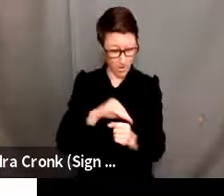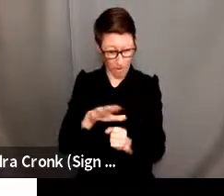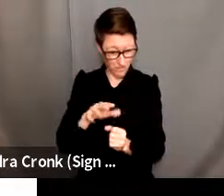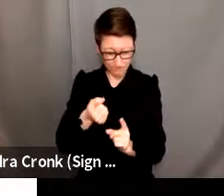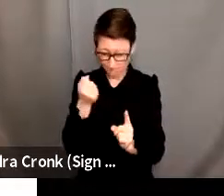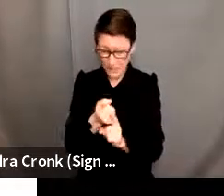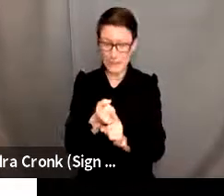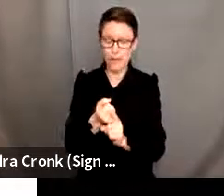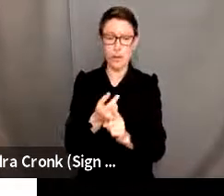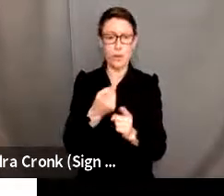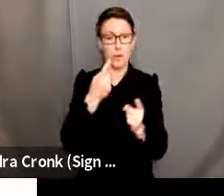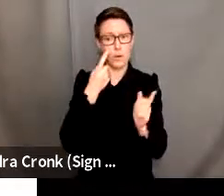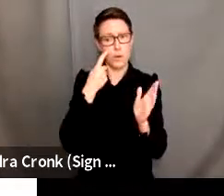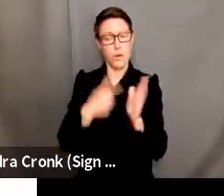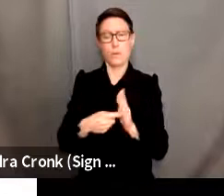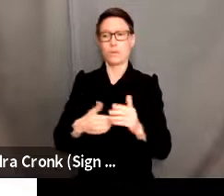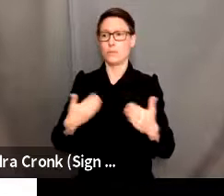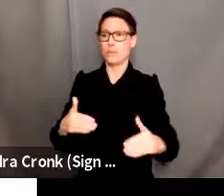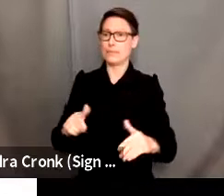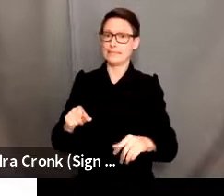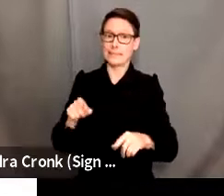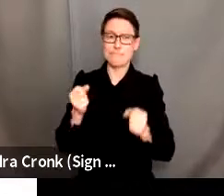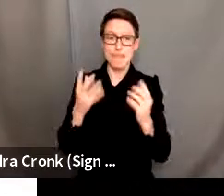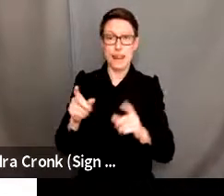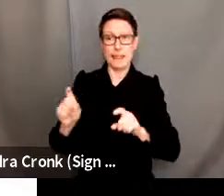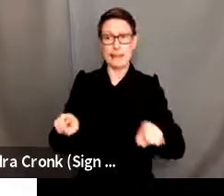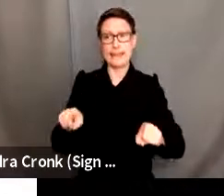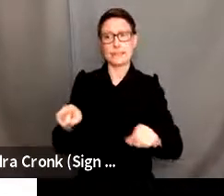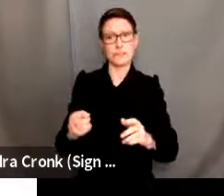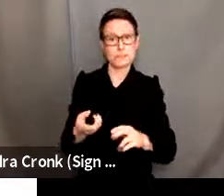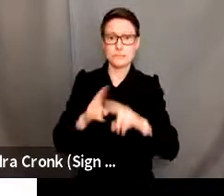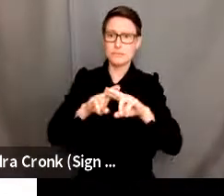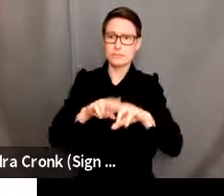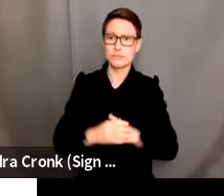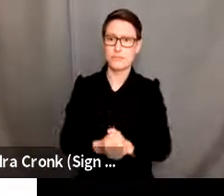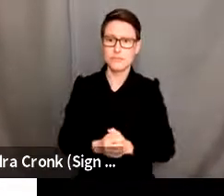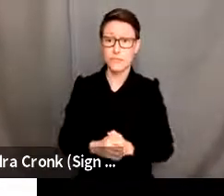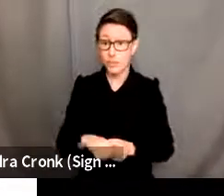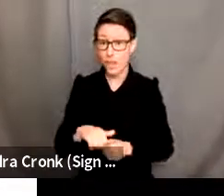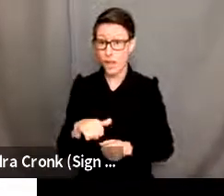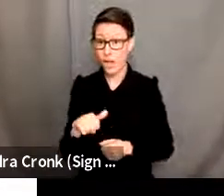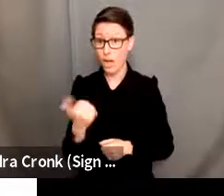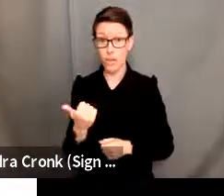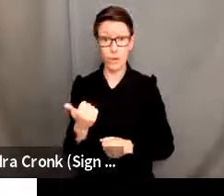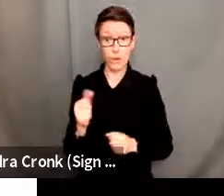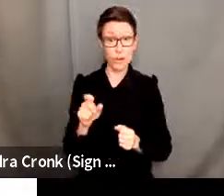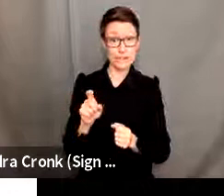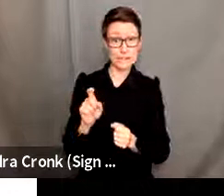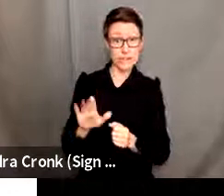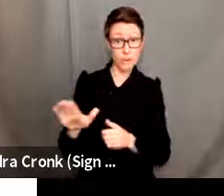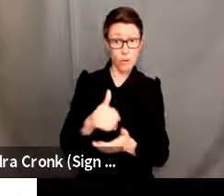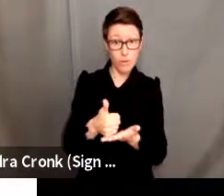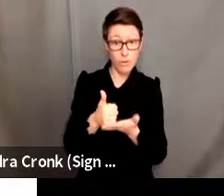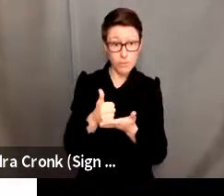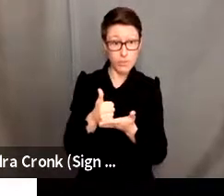nonprofits. Another of the areas where that we could use some help with is, like I